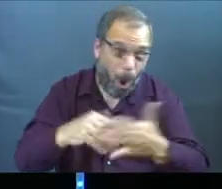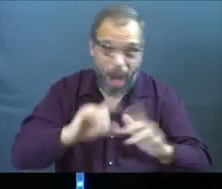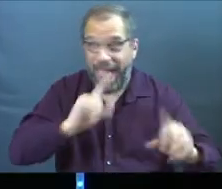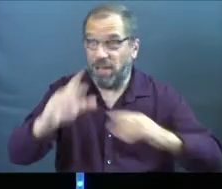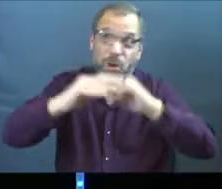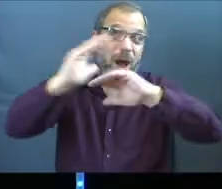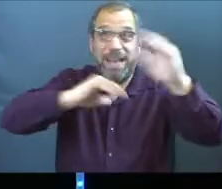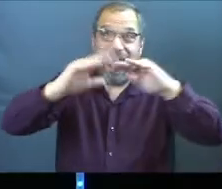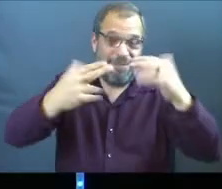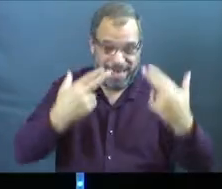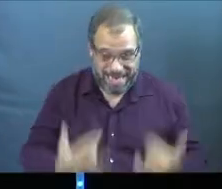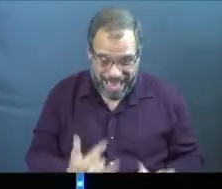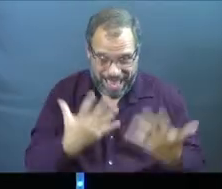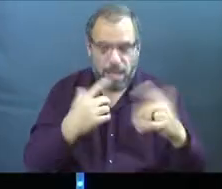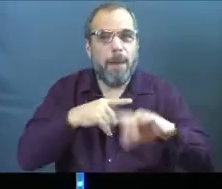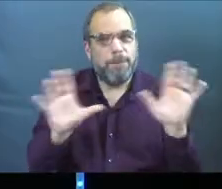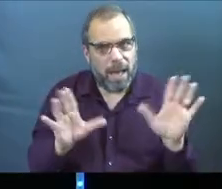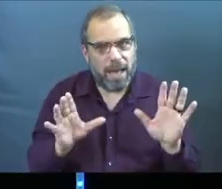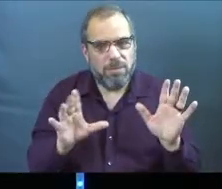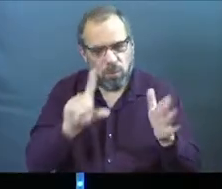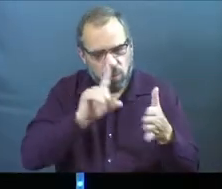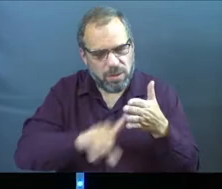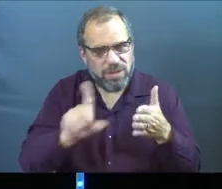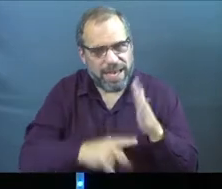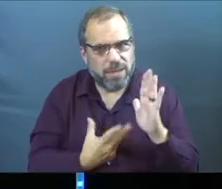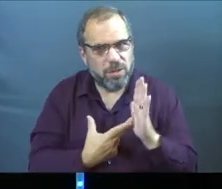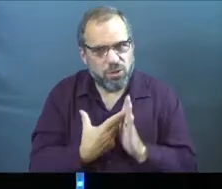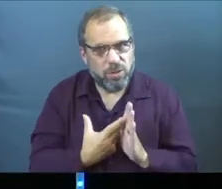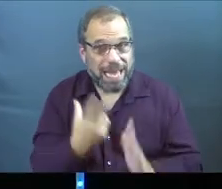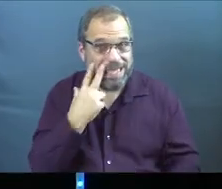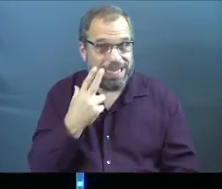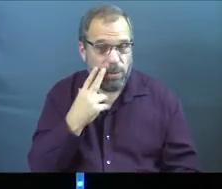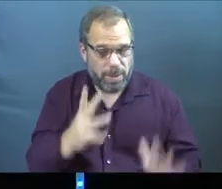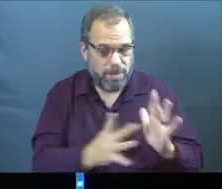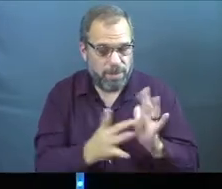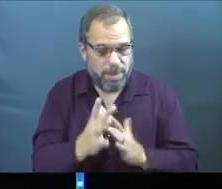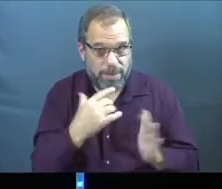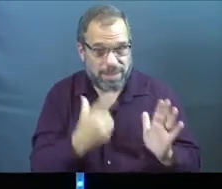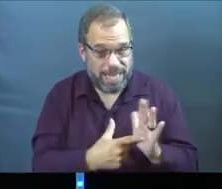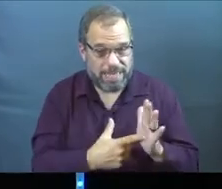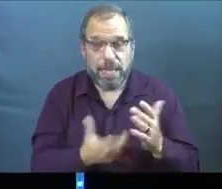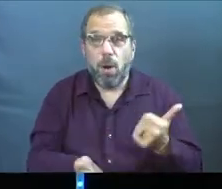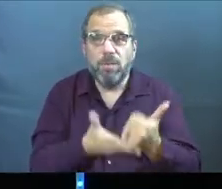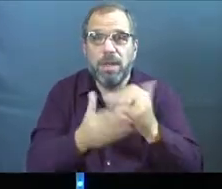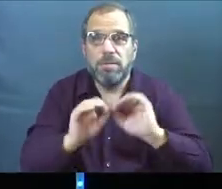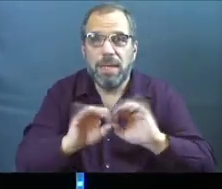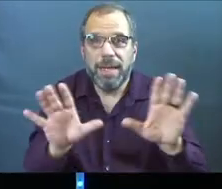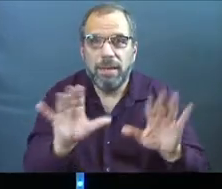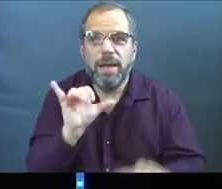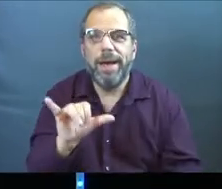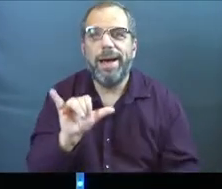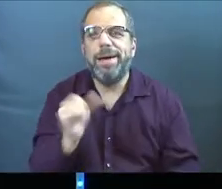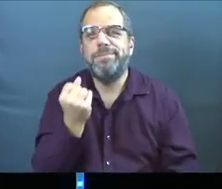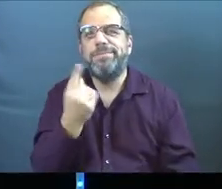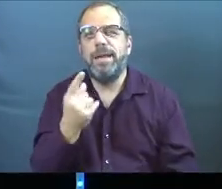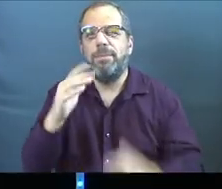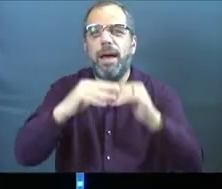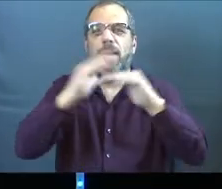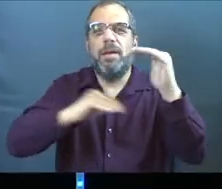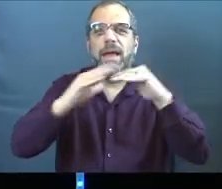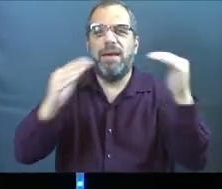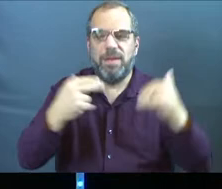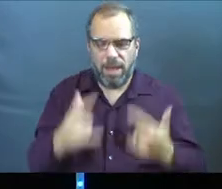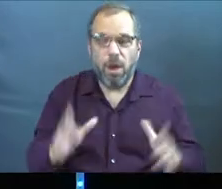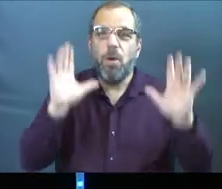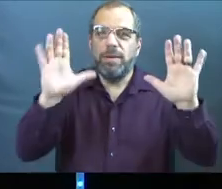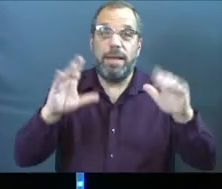on heaven or hell, but we can dig into some truth, amen, and see what the Lord's word says and hopefully bring some clarity to all of it. And so I figured to start out,